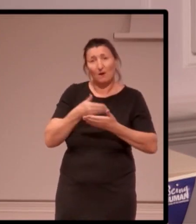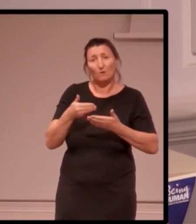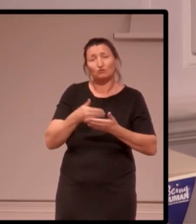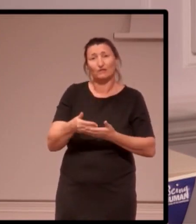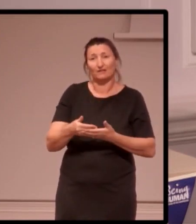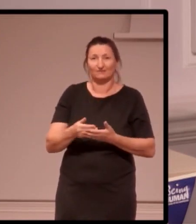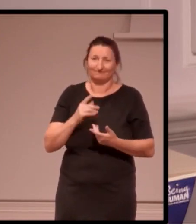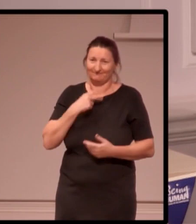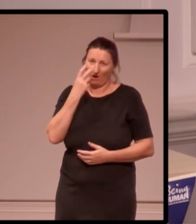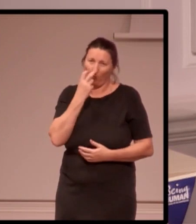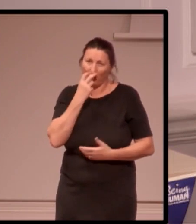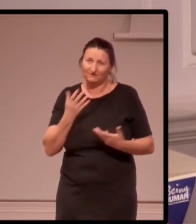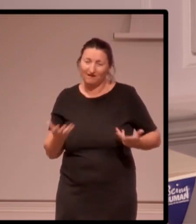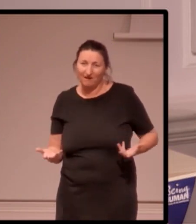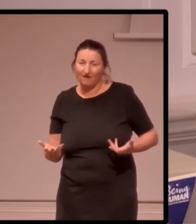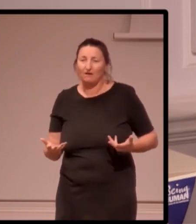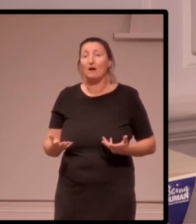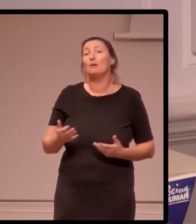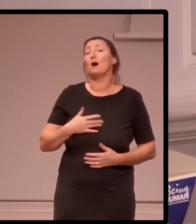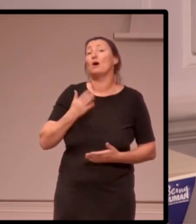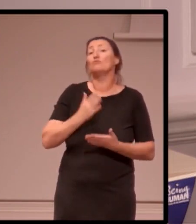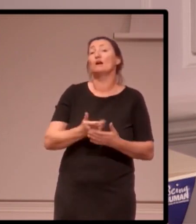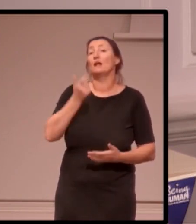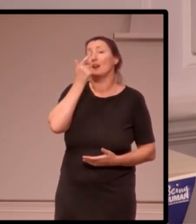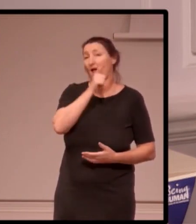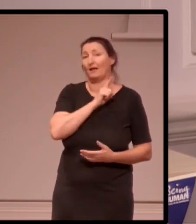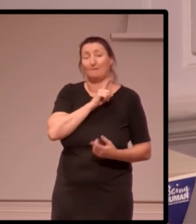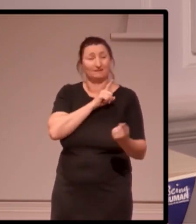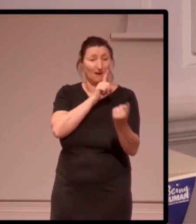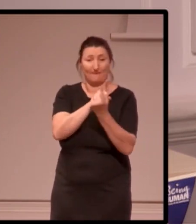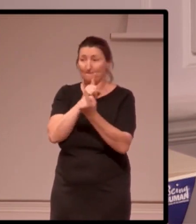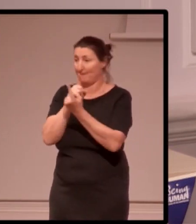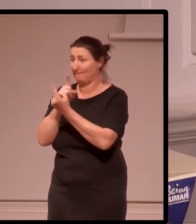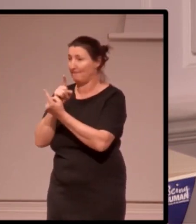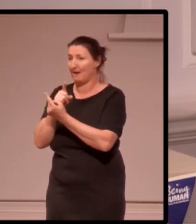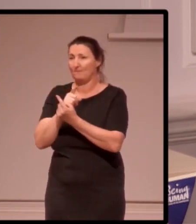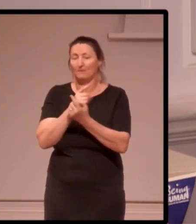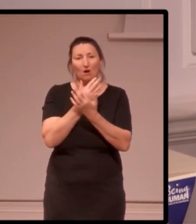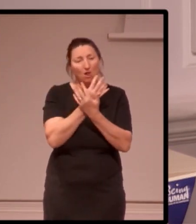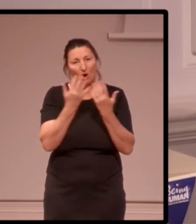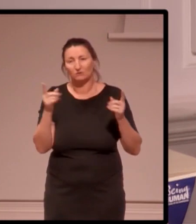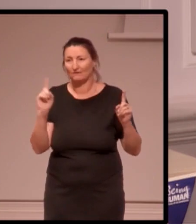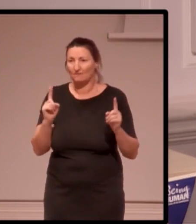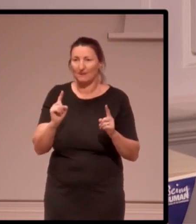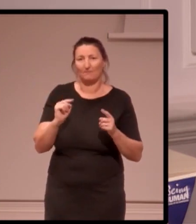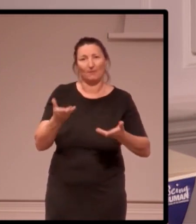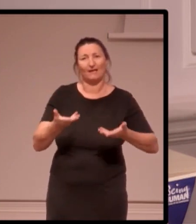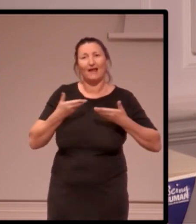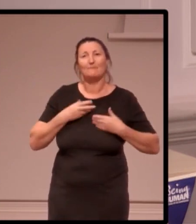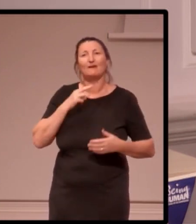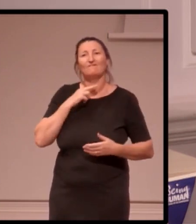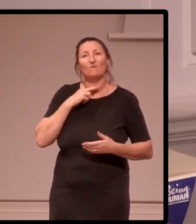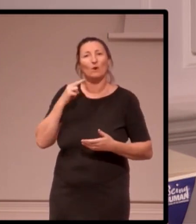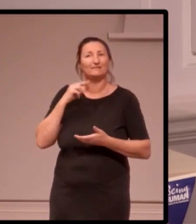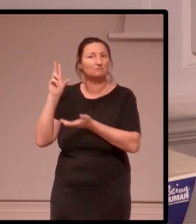me. But I was lucky enough to be meeting lots of different people who equipped me with kind of voice banks of